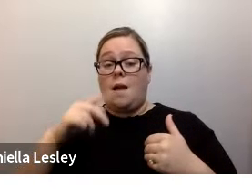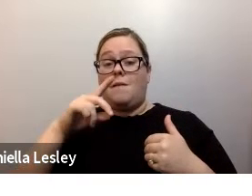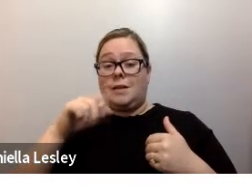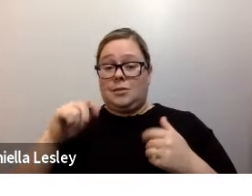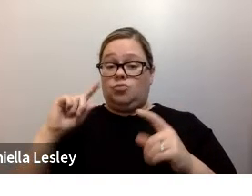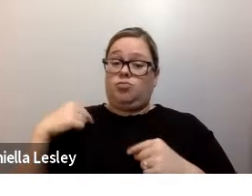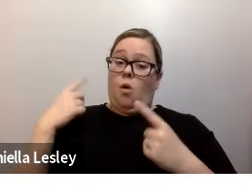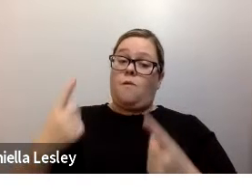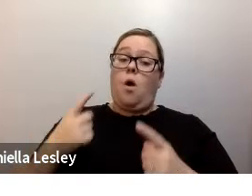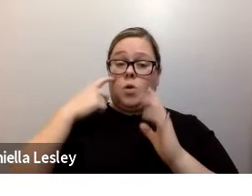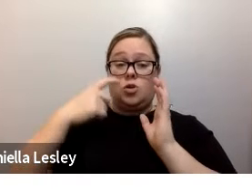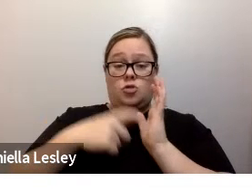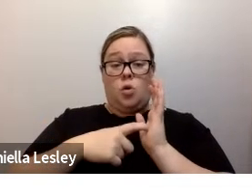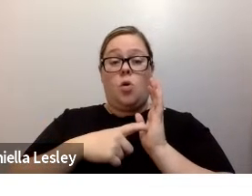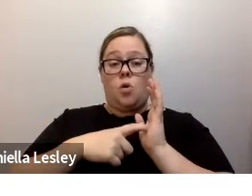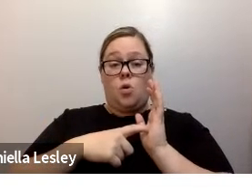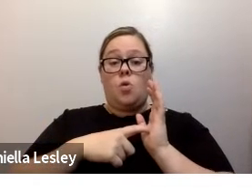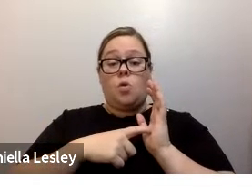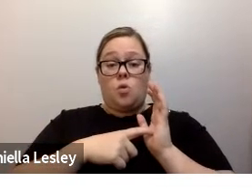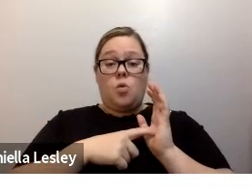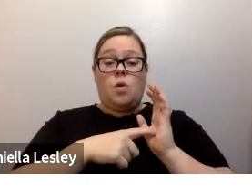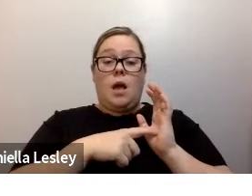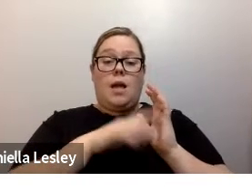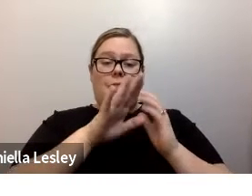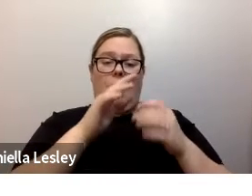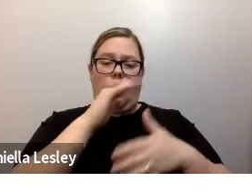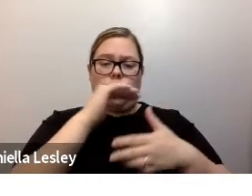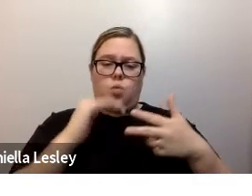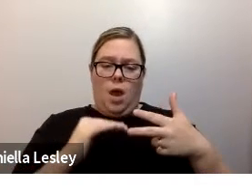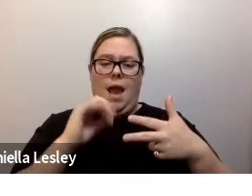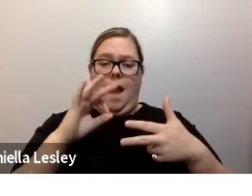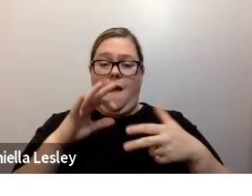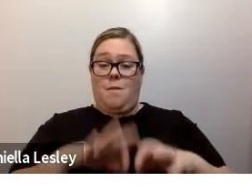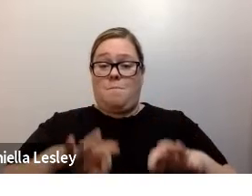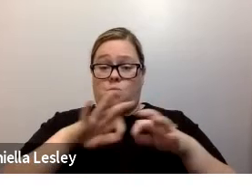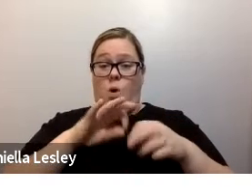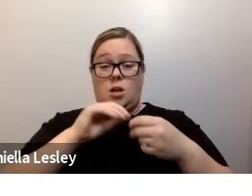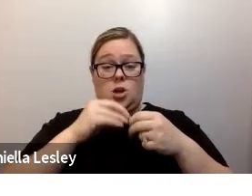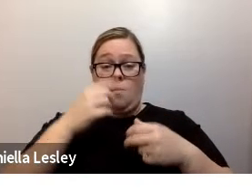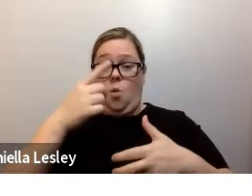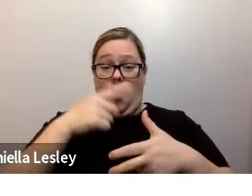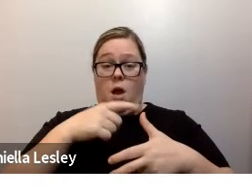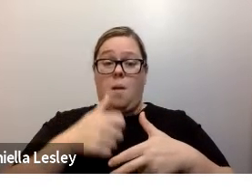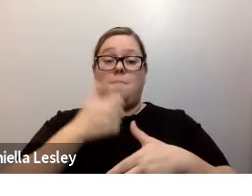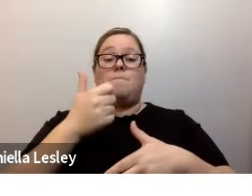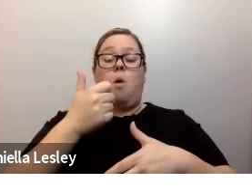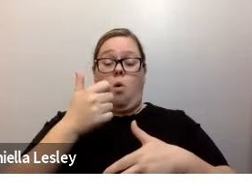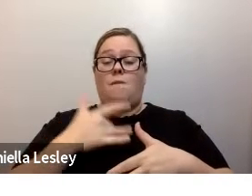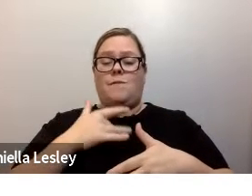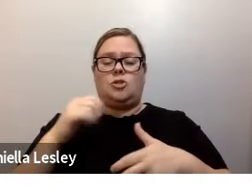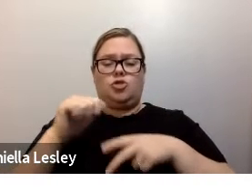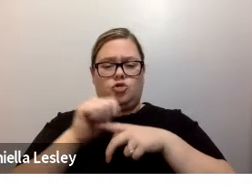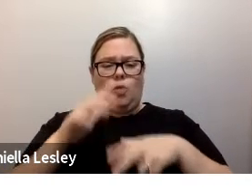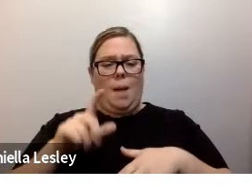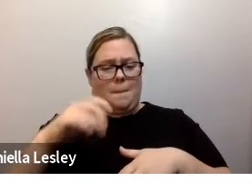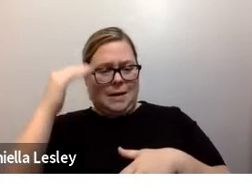results, the ranking in order of importance has been number 1, that they felt like if trainers were knowledgeable and trained to work